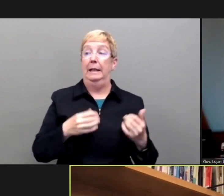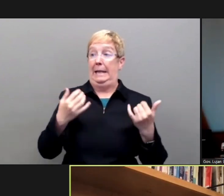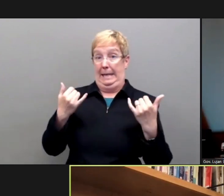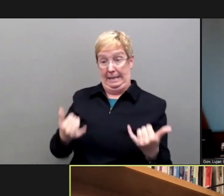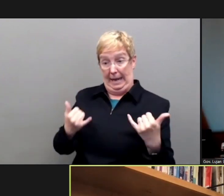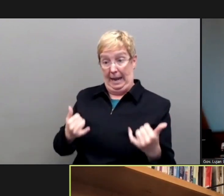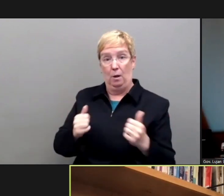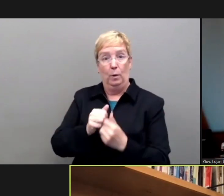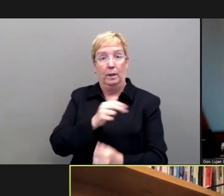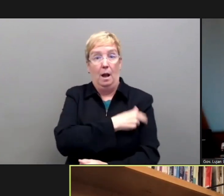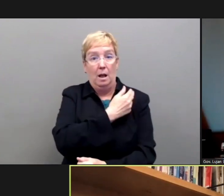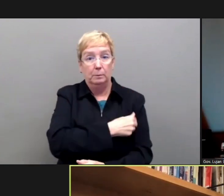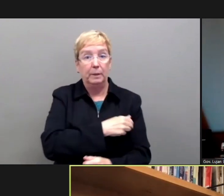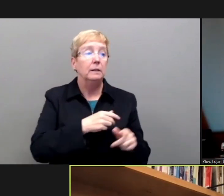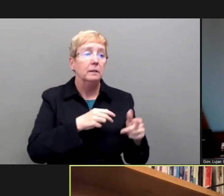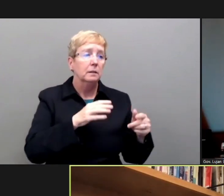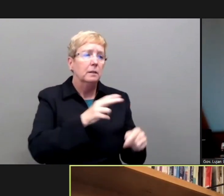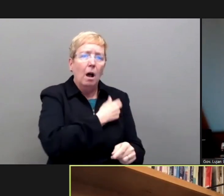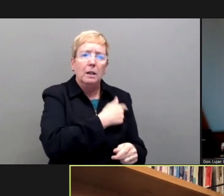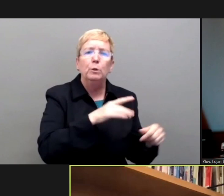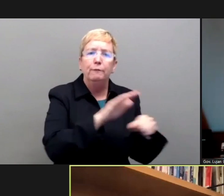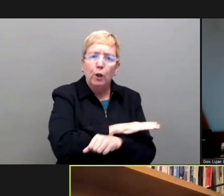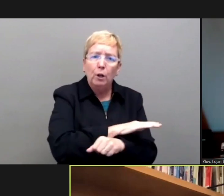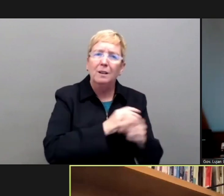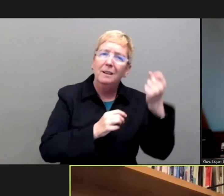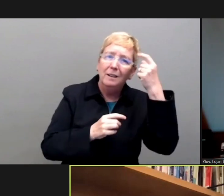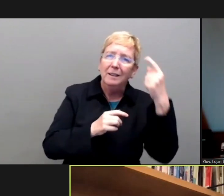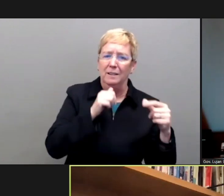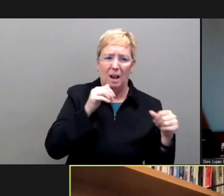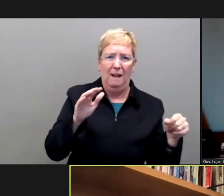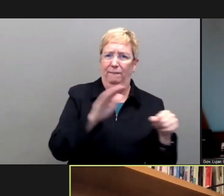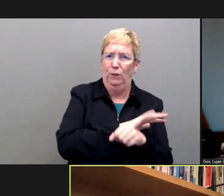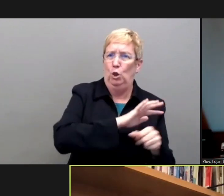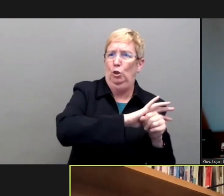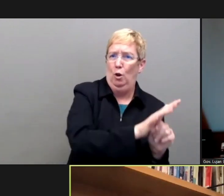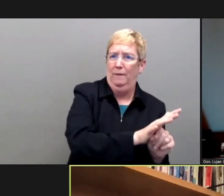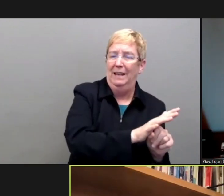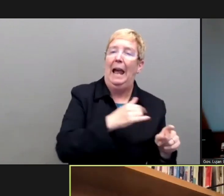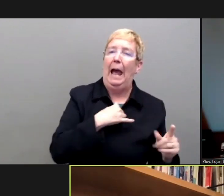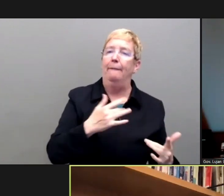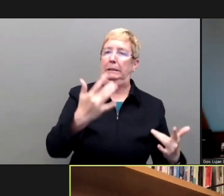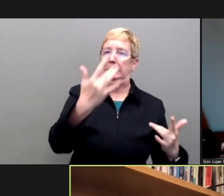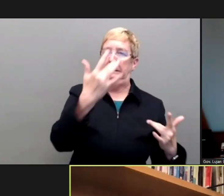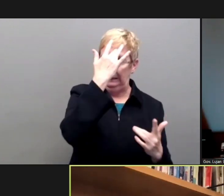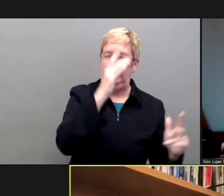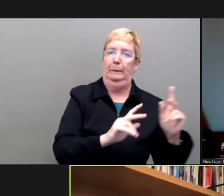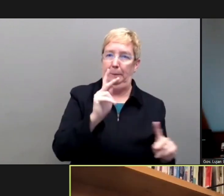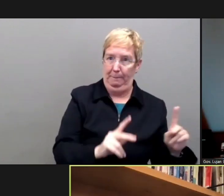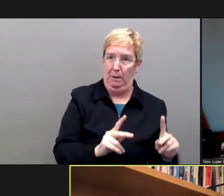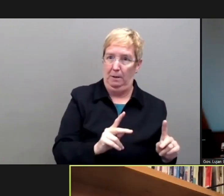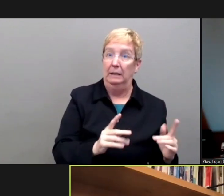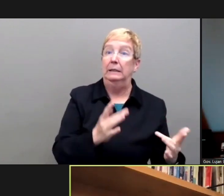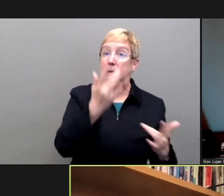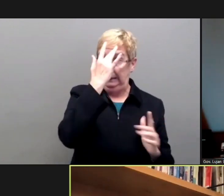people who are not COVID patients yet, it's really, really sick people, in large part related to delayed